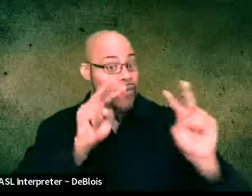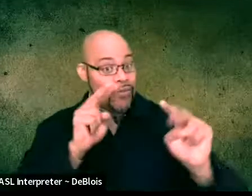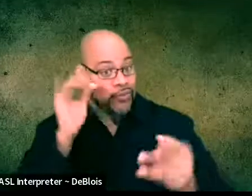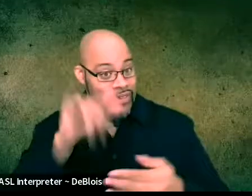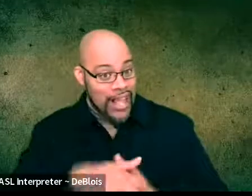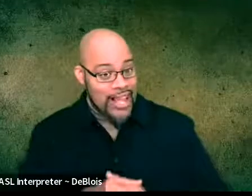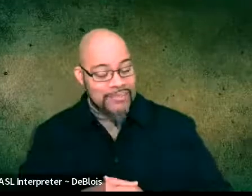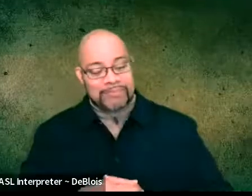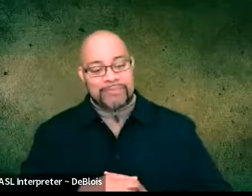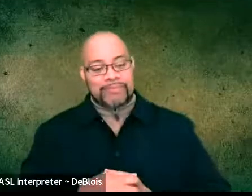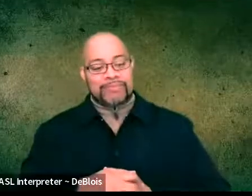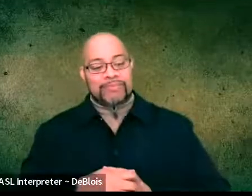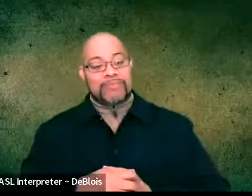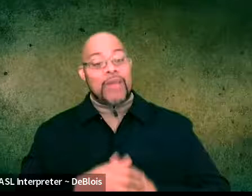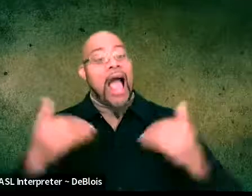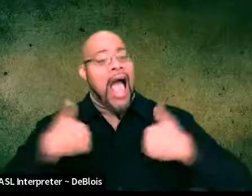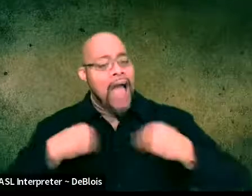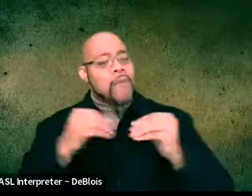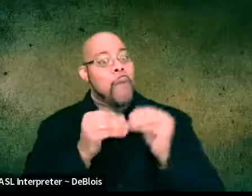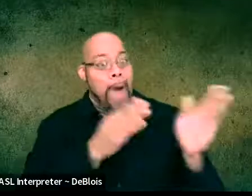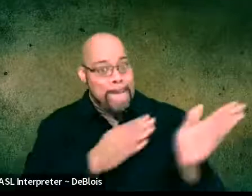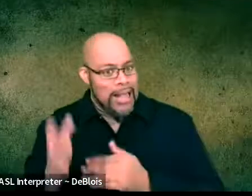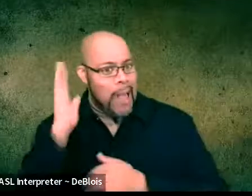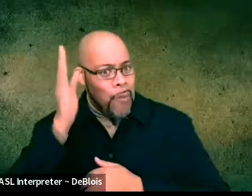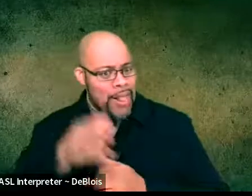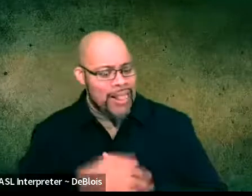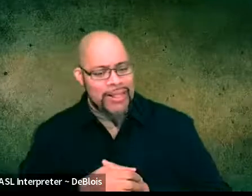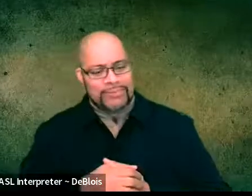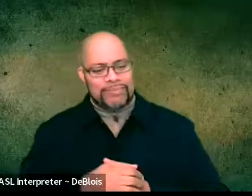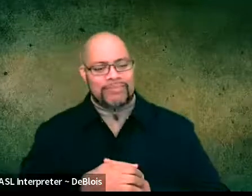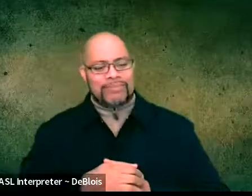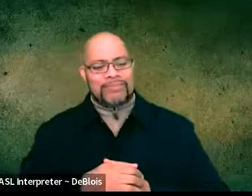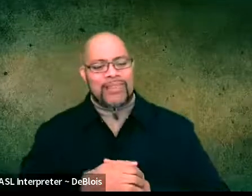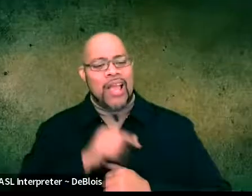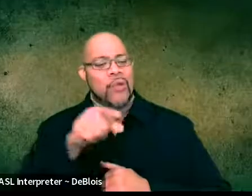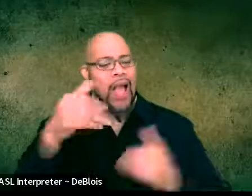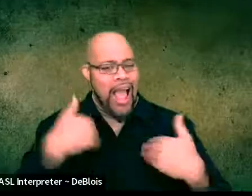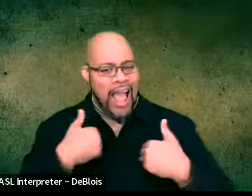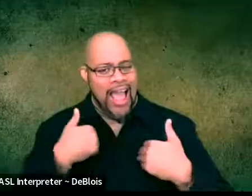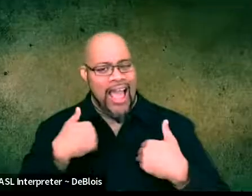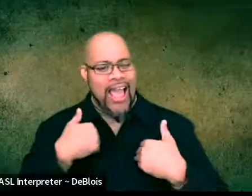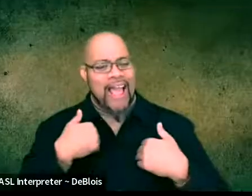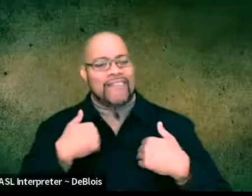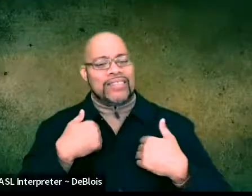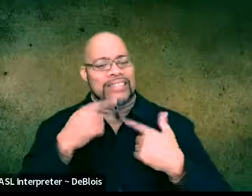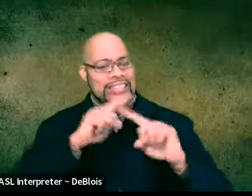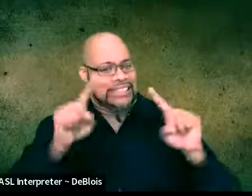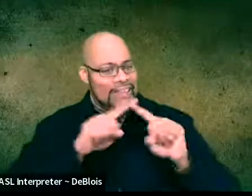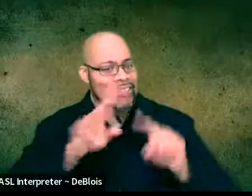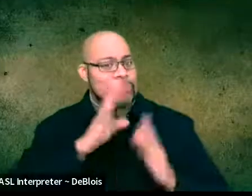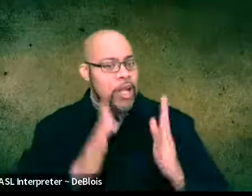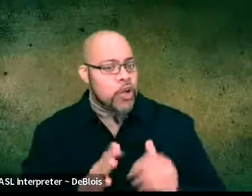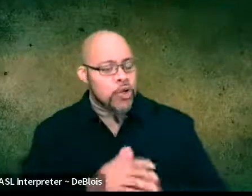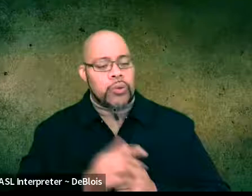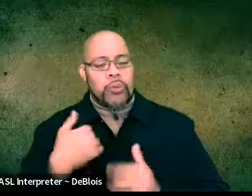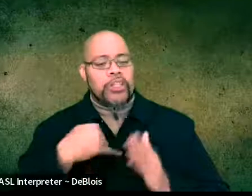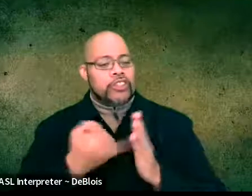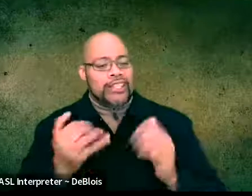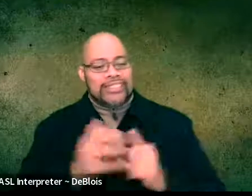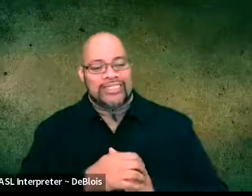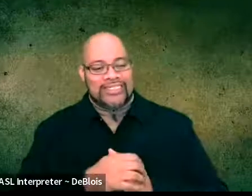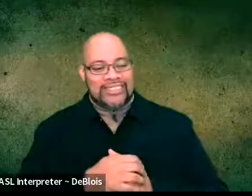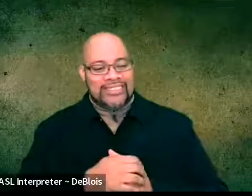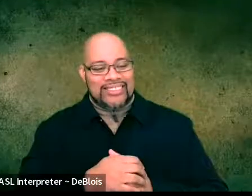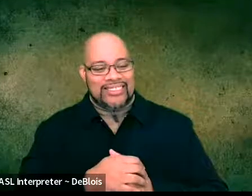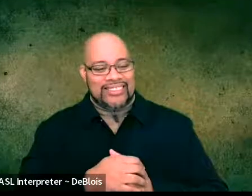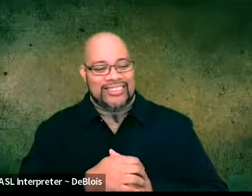that. There'll be more planned though, however, and you'll have different speakers. We just kind